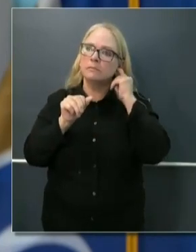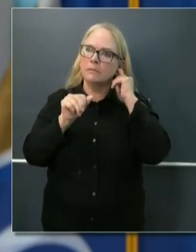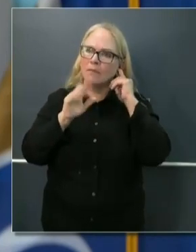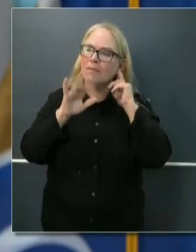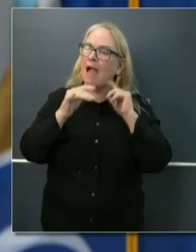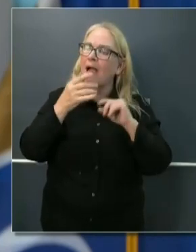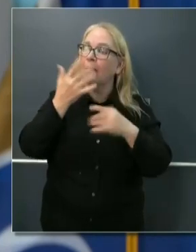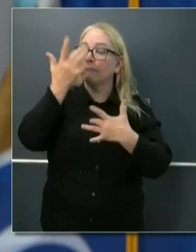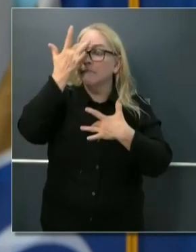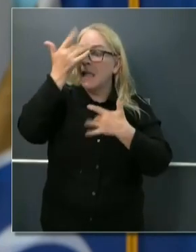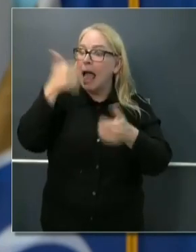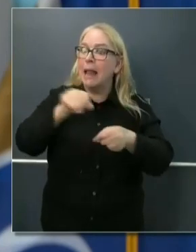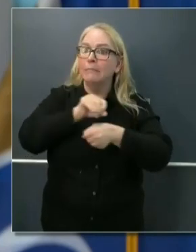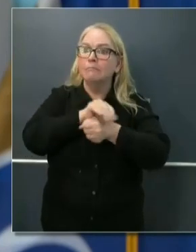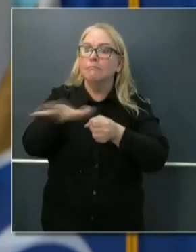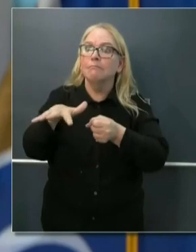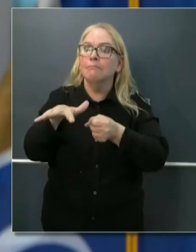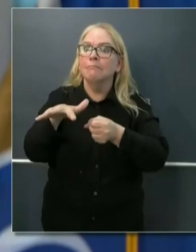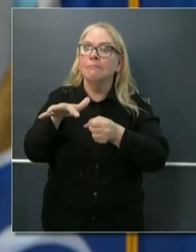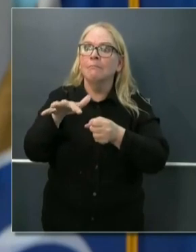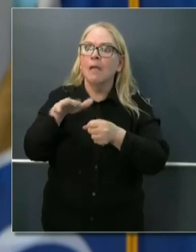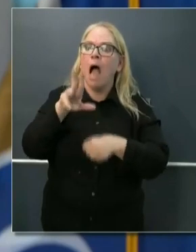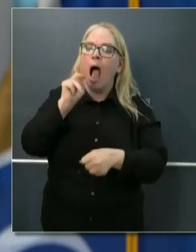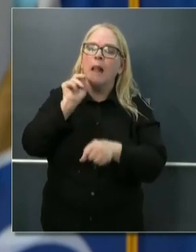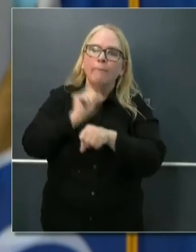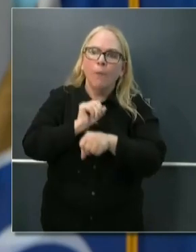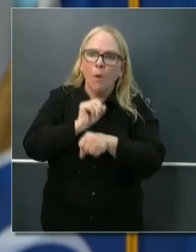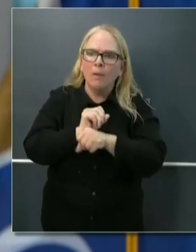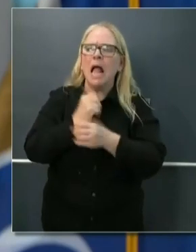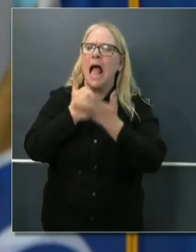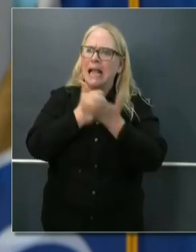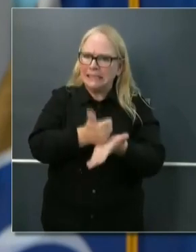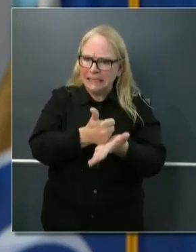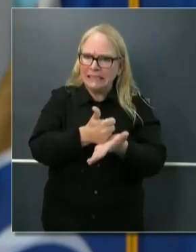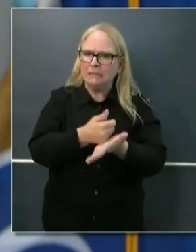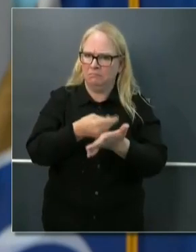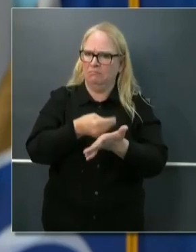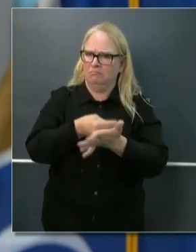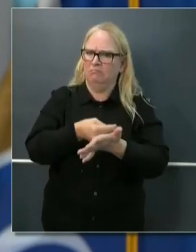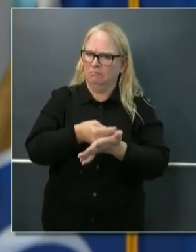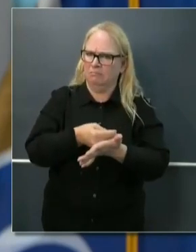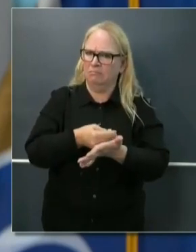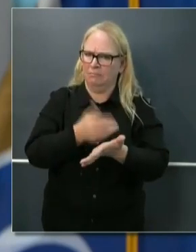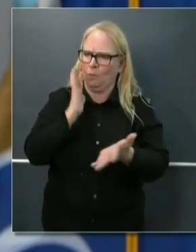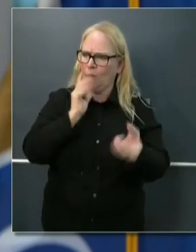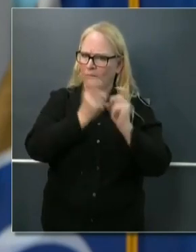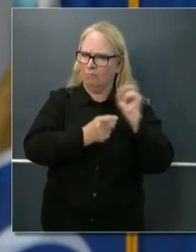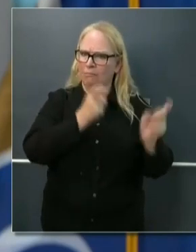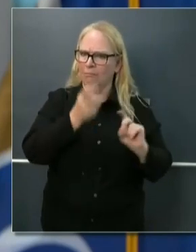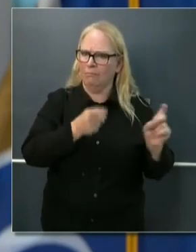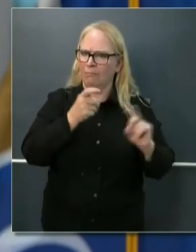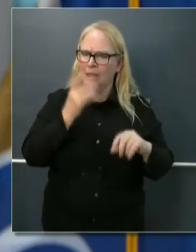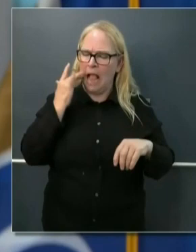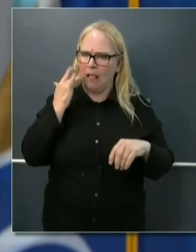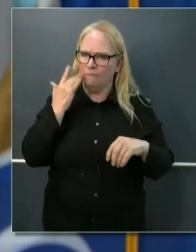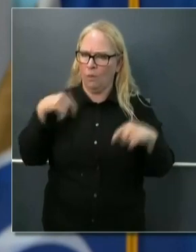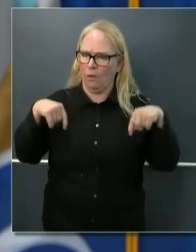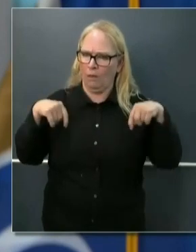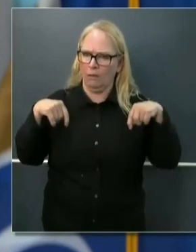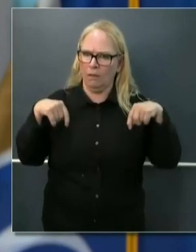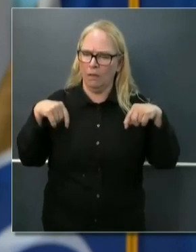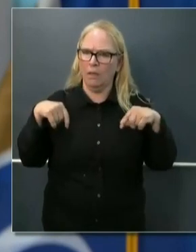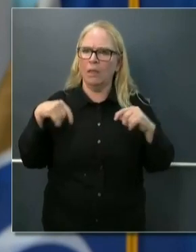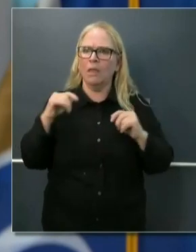unemployed assistant grants that are coming from the federal government. Will start being distributed in the state of California. Every 24 to